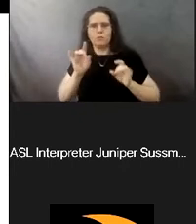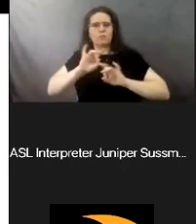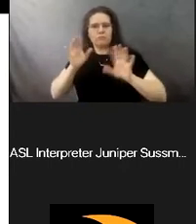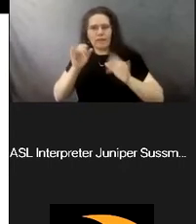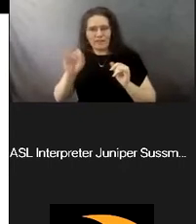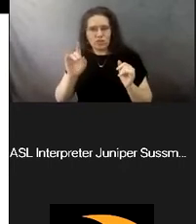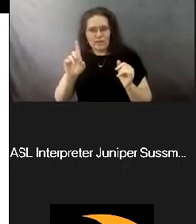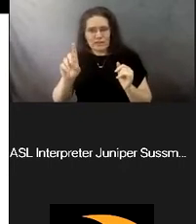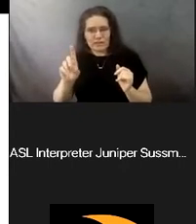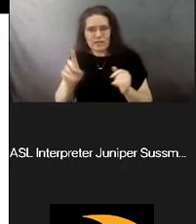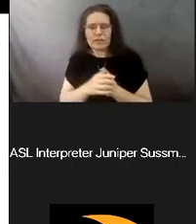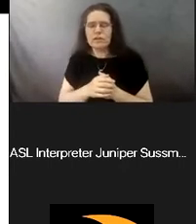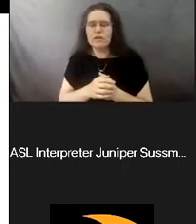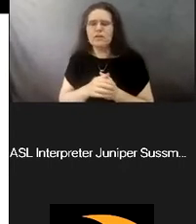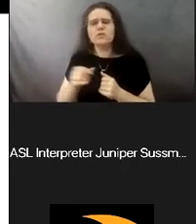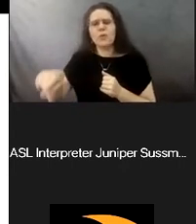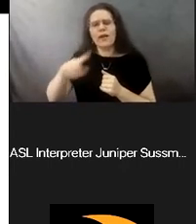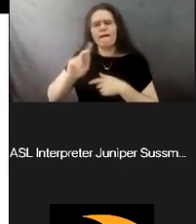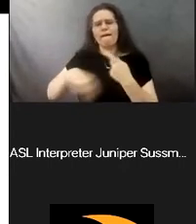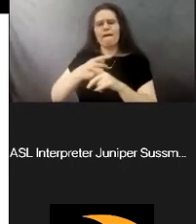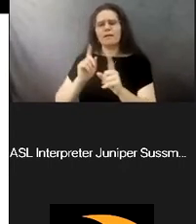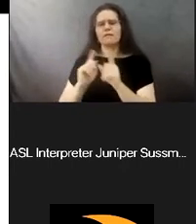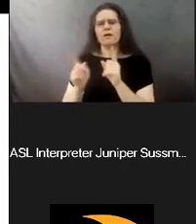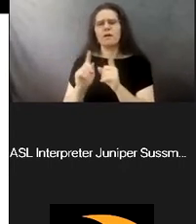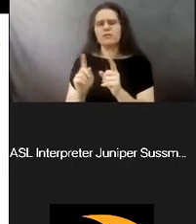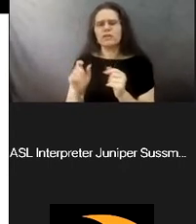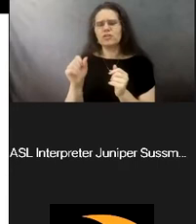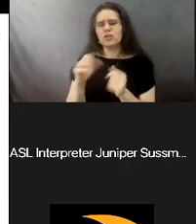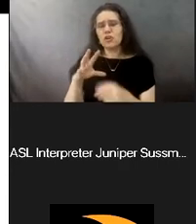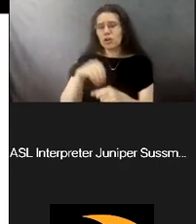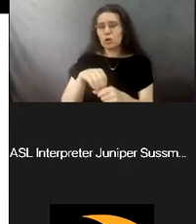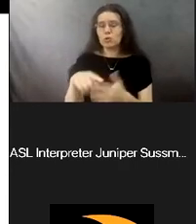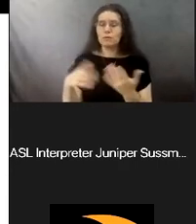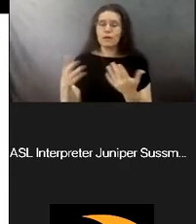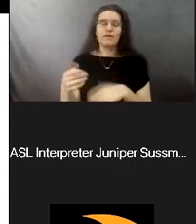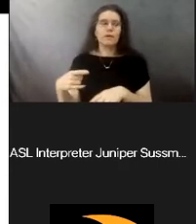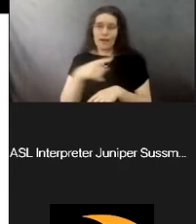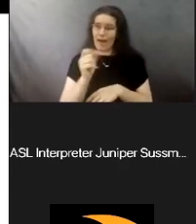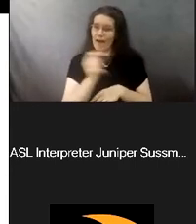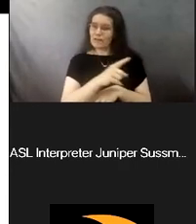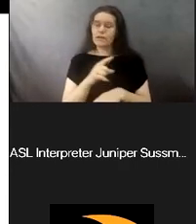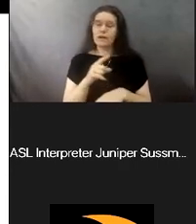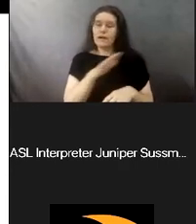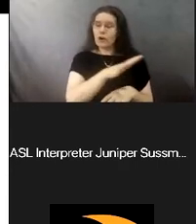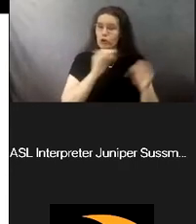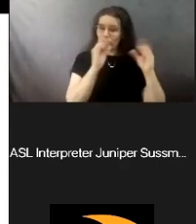And those conversations could easily include, is the first grade teacher willing to wear a